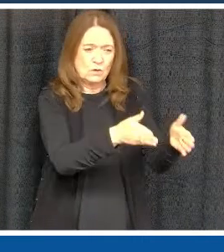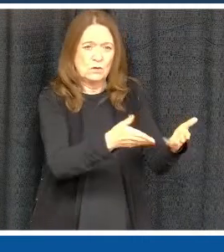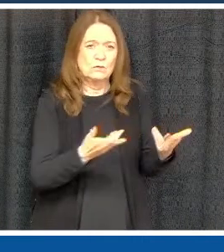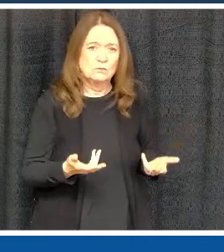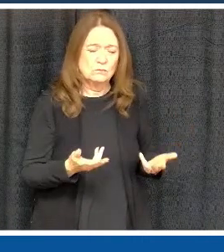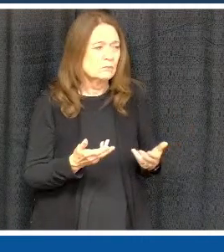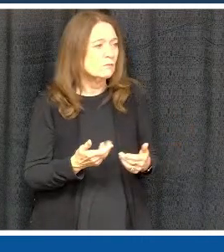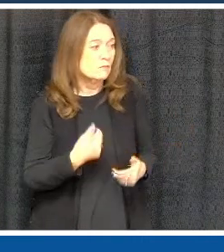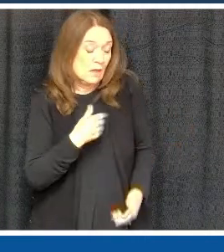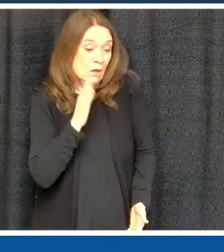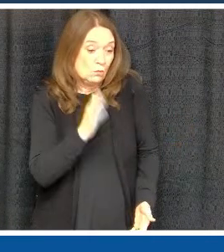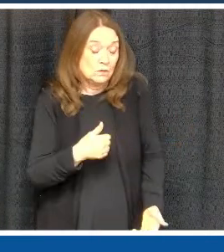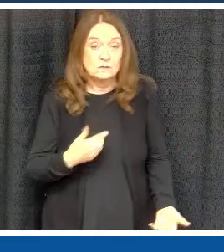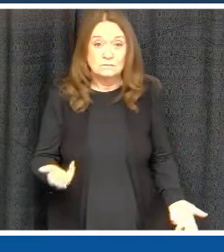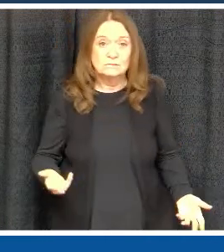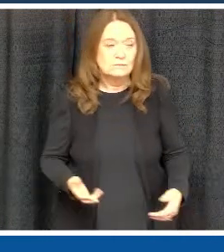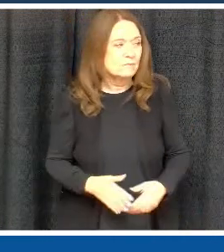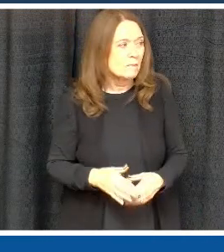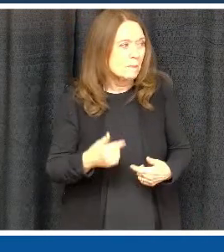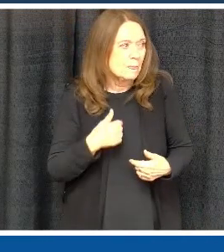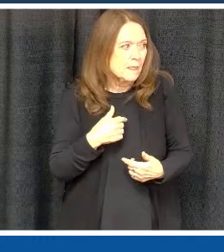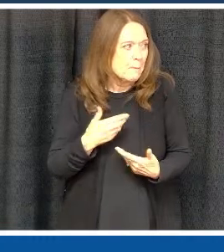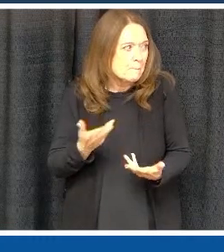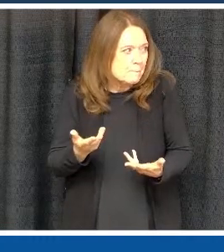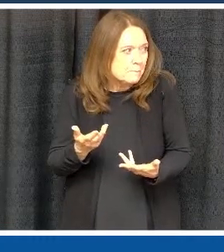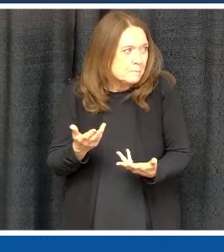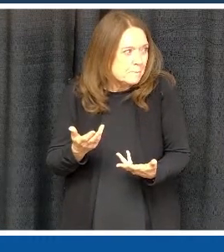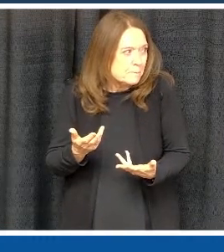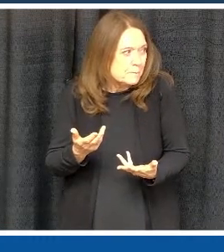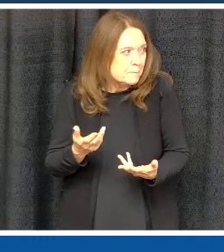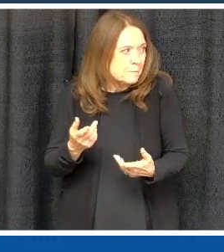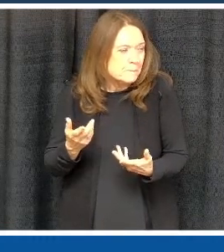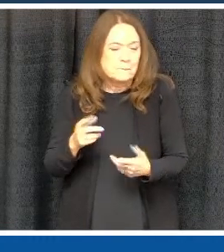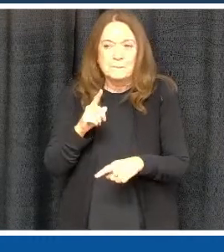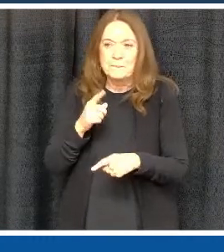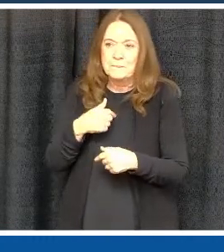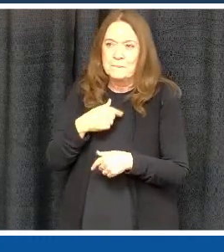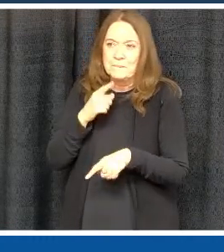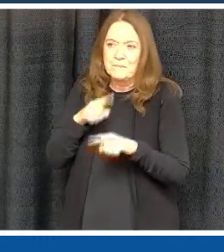I would, I don't have a comment on that. okay.